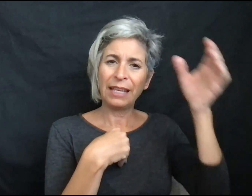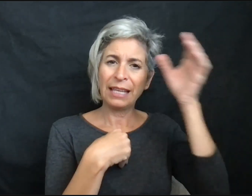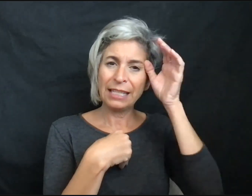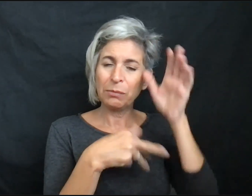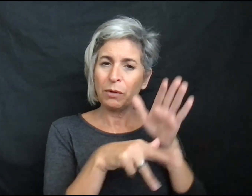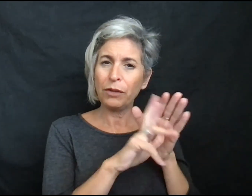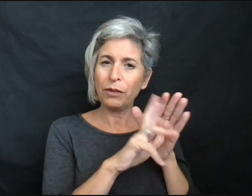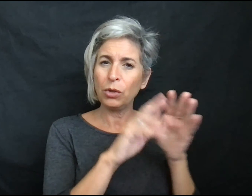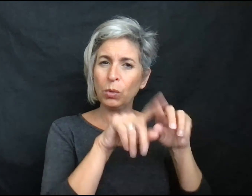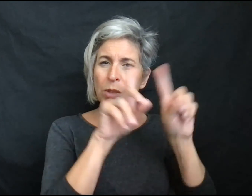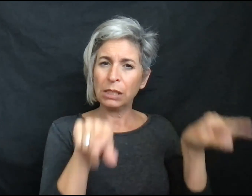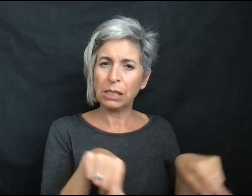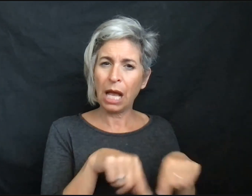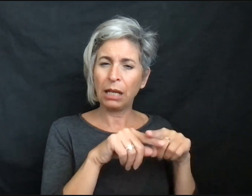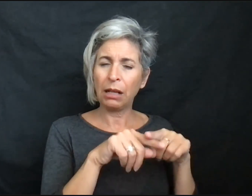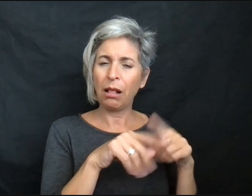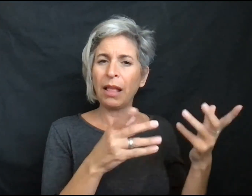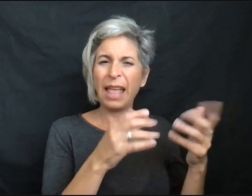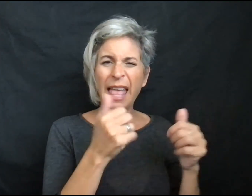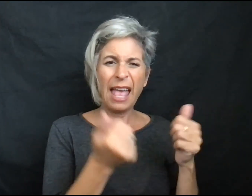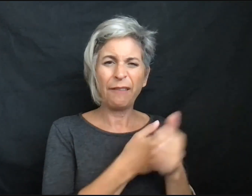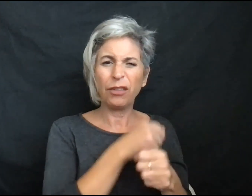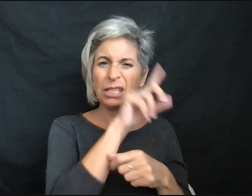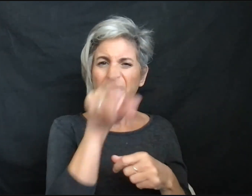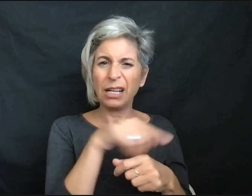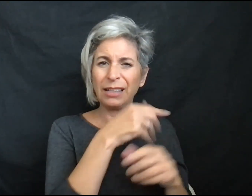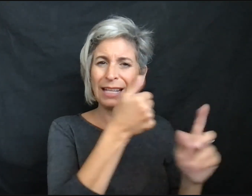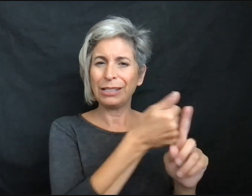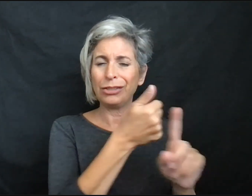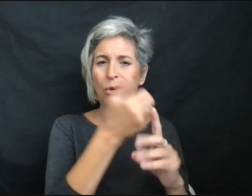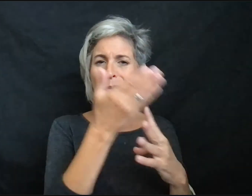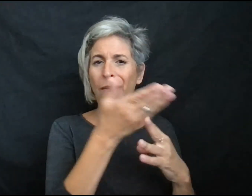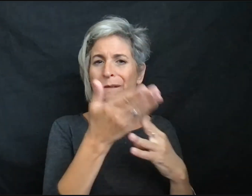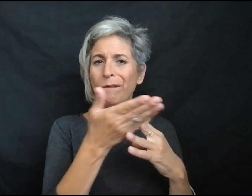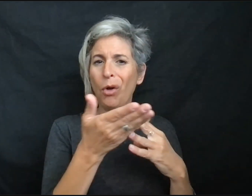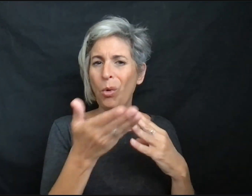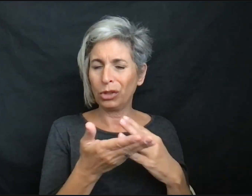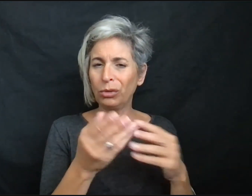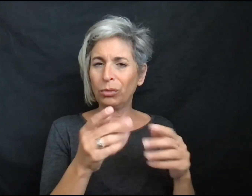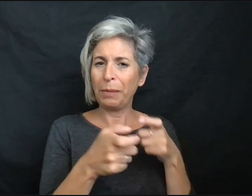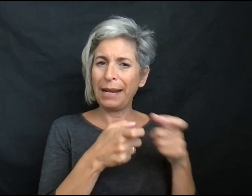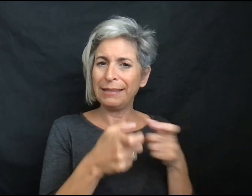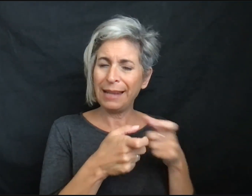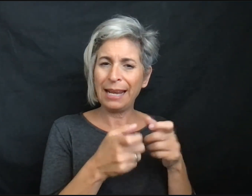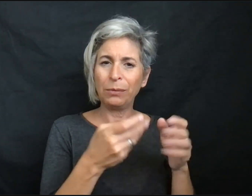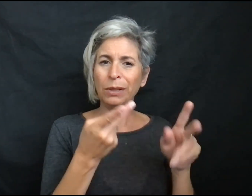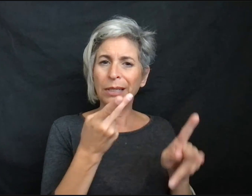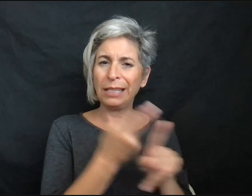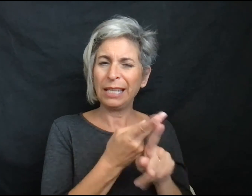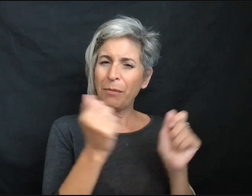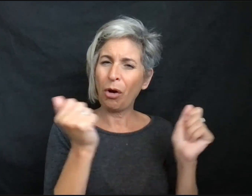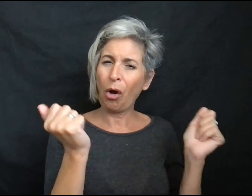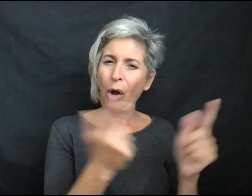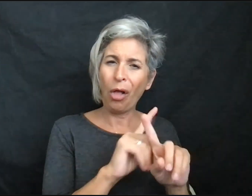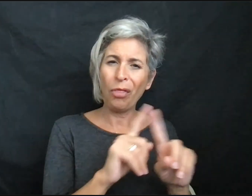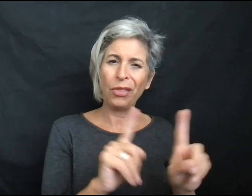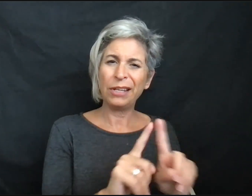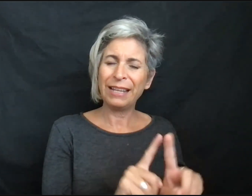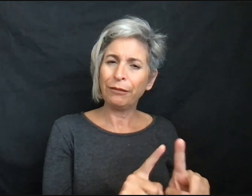cycles. Each review cycle has got its own folder. We maintain those folders and keep all the versions away from each other.